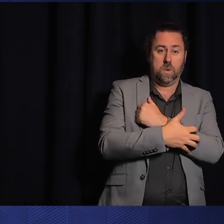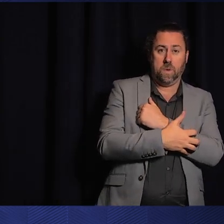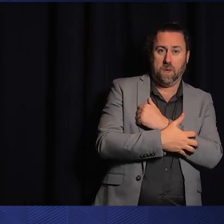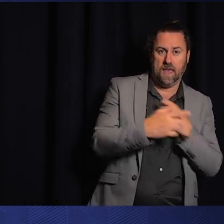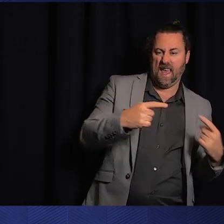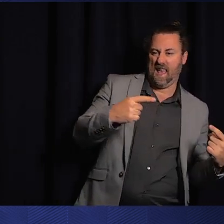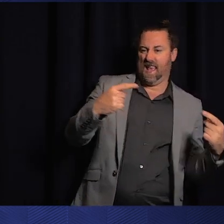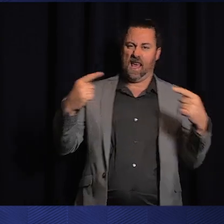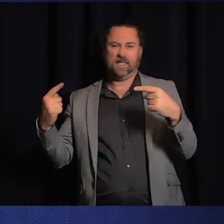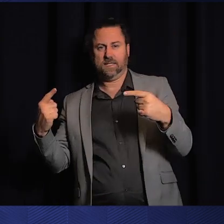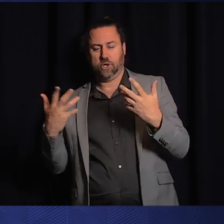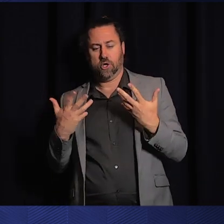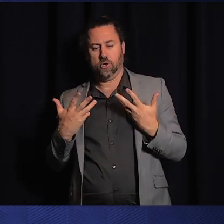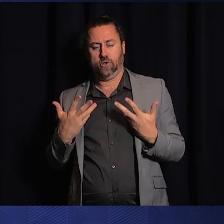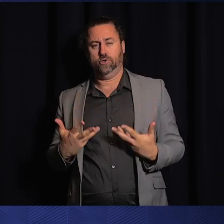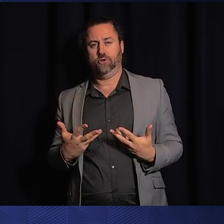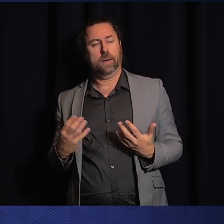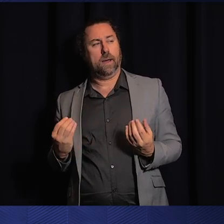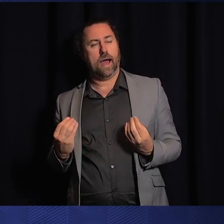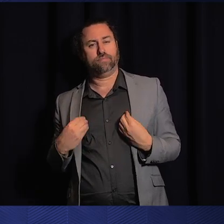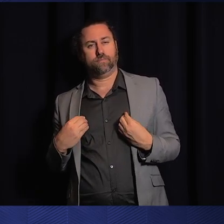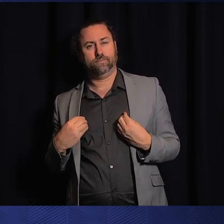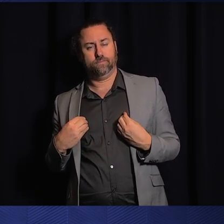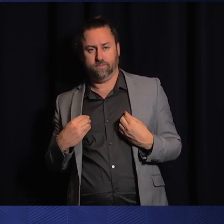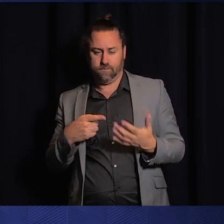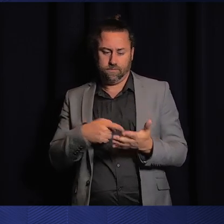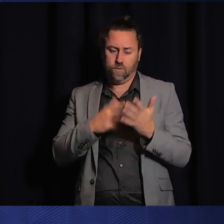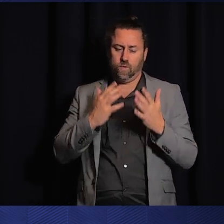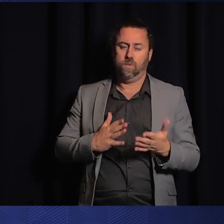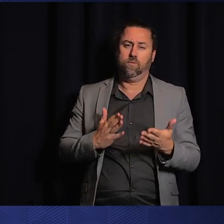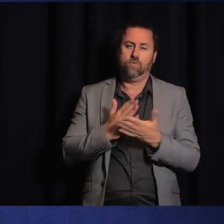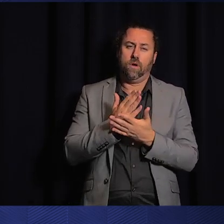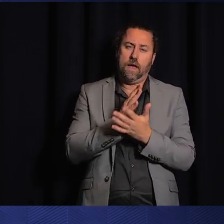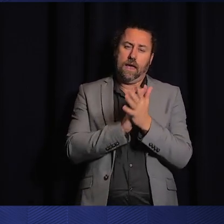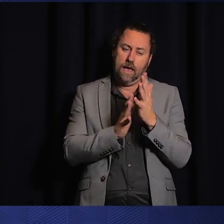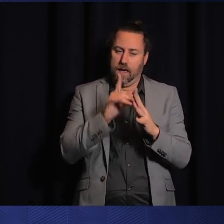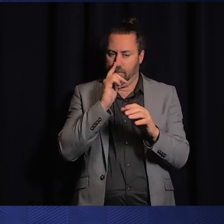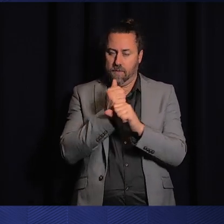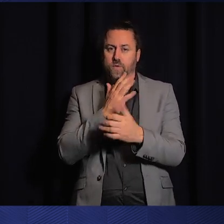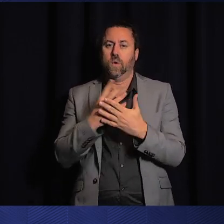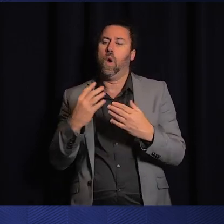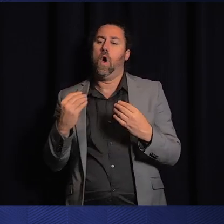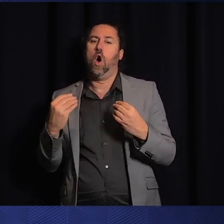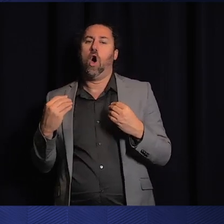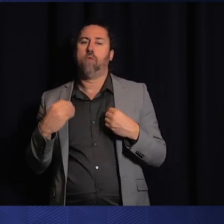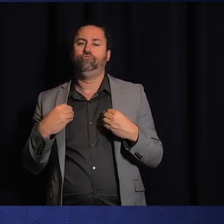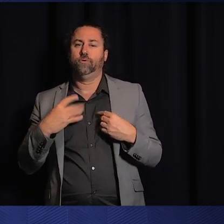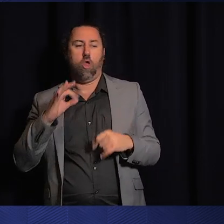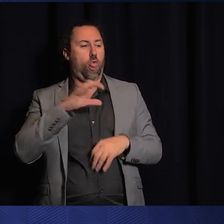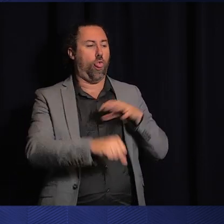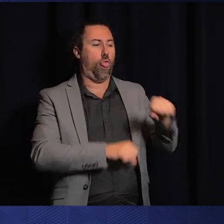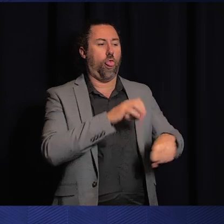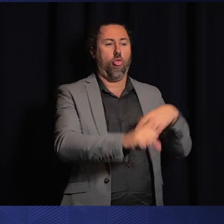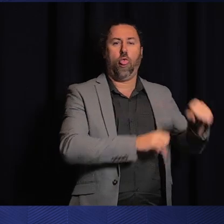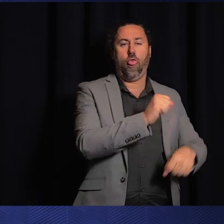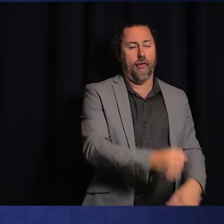kind of mechanism can be adapted within the human rights mechanism to ensure that the corporate interest does not take over